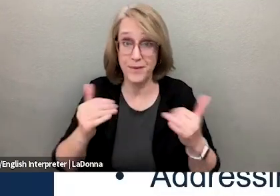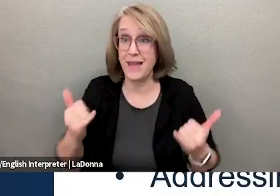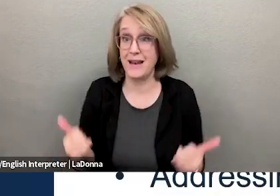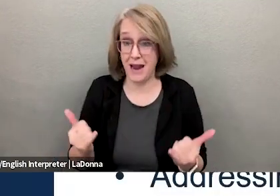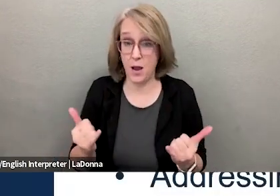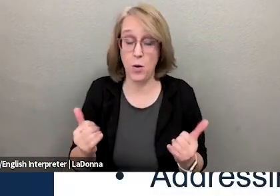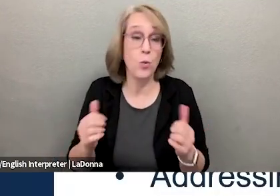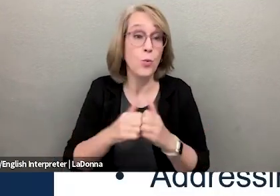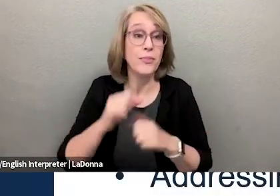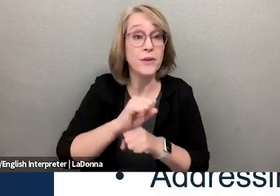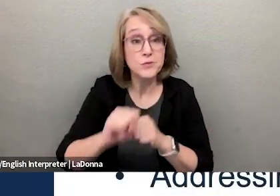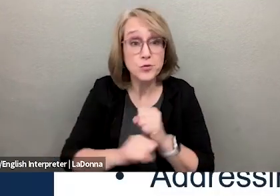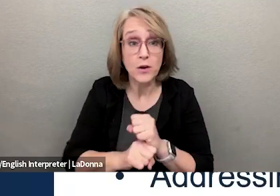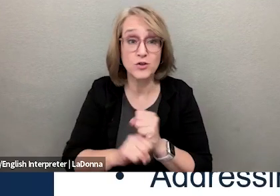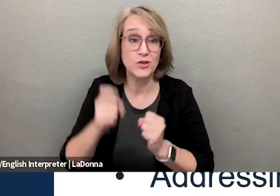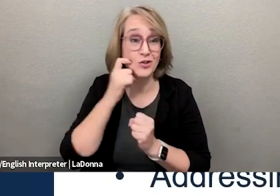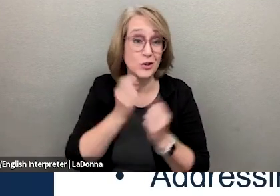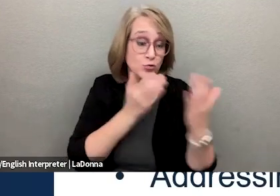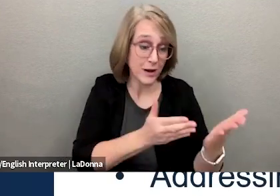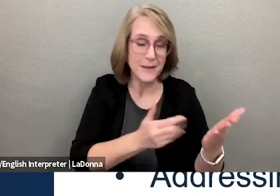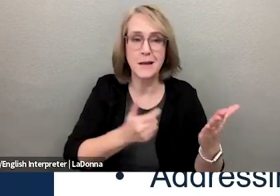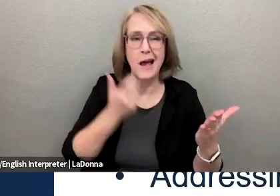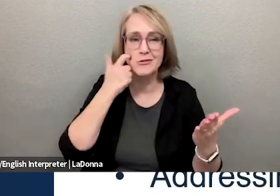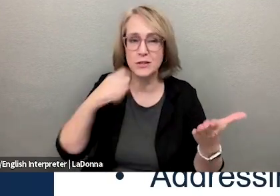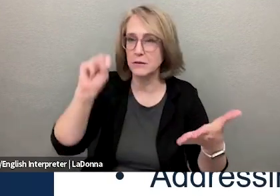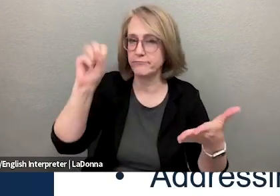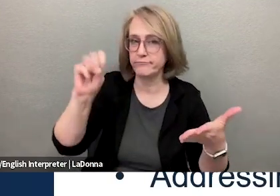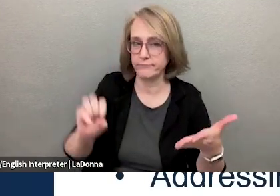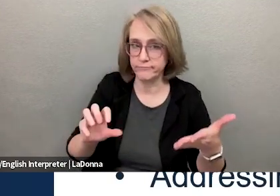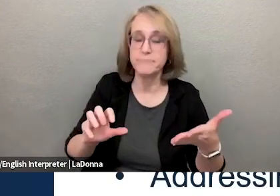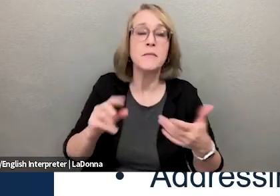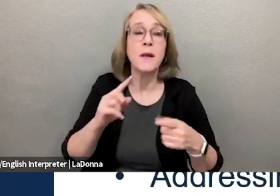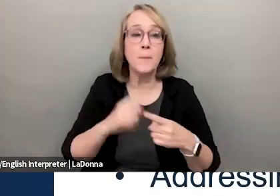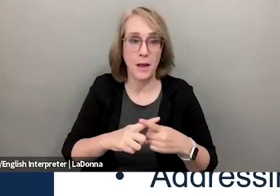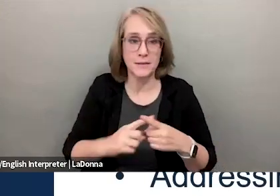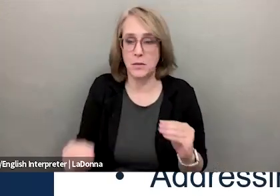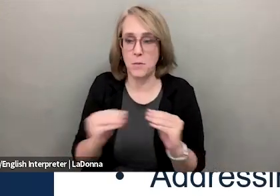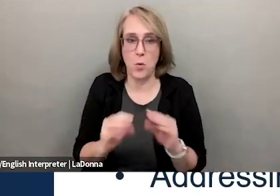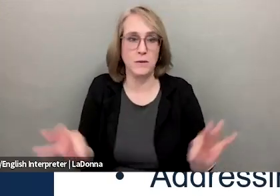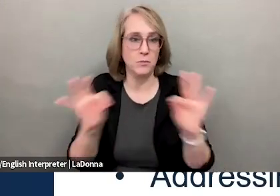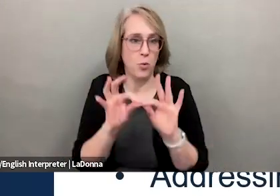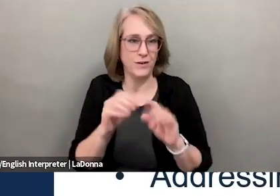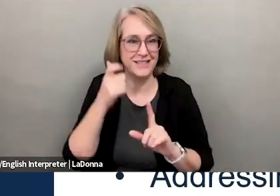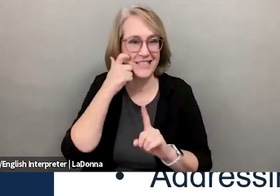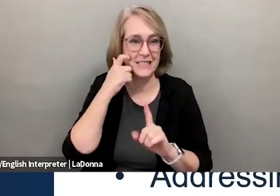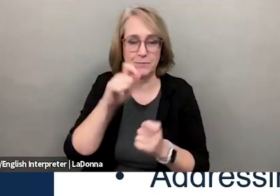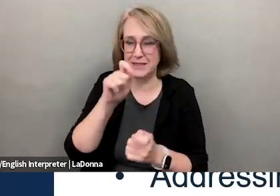between the structural recommendations I outlined at the beginning and then these more specific goal and